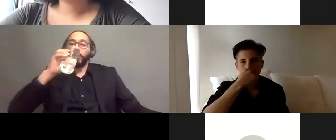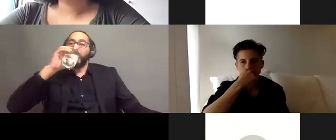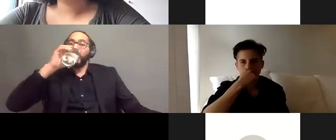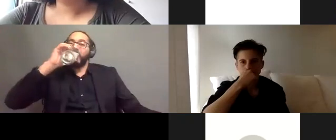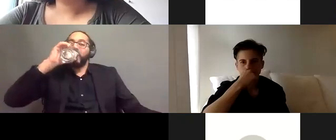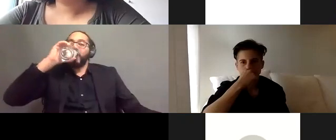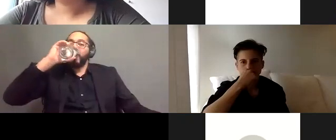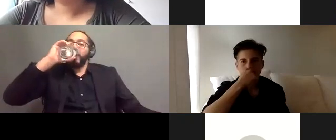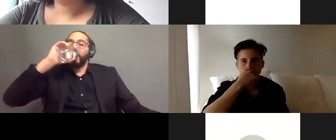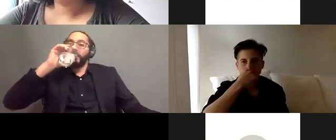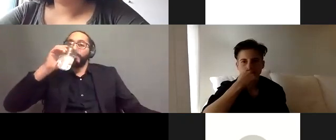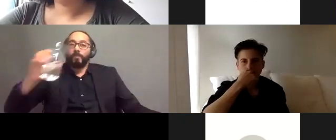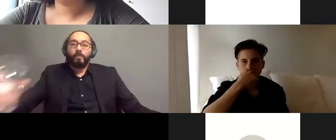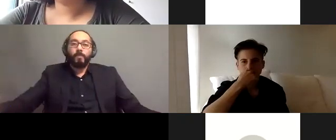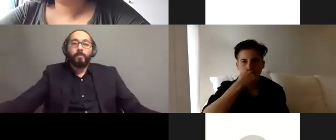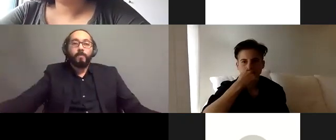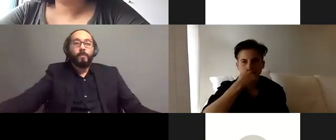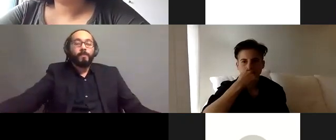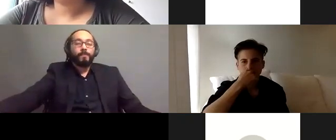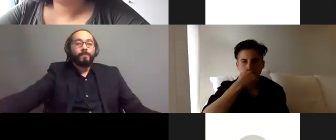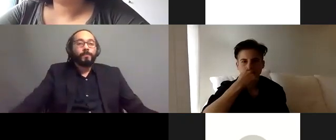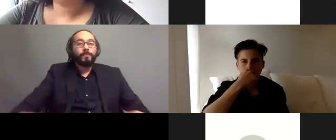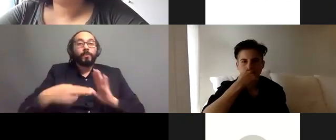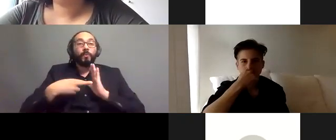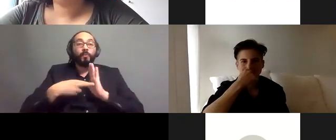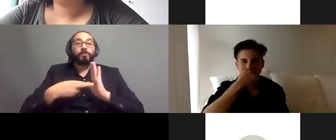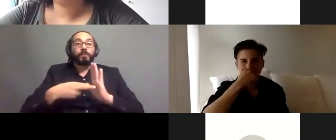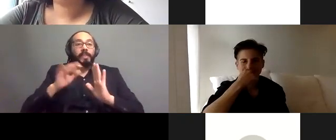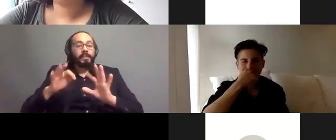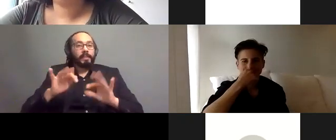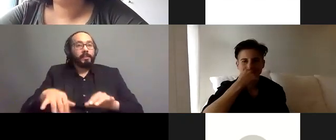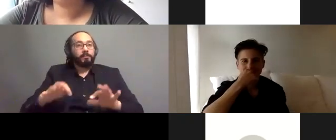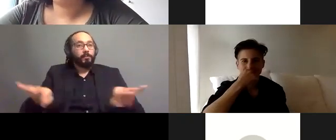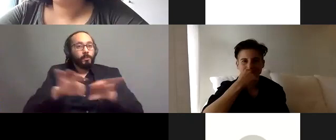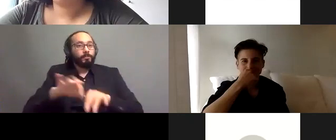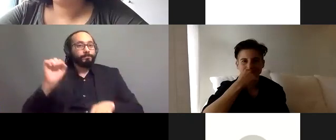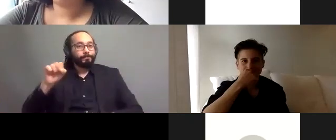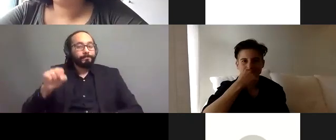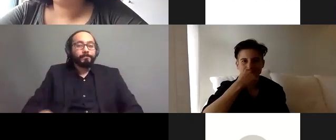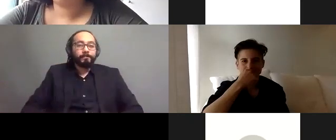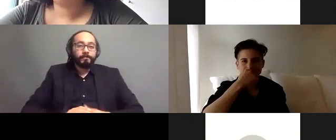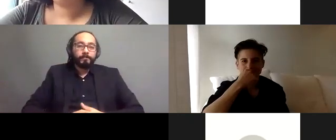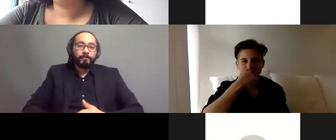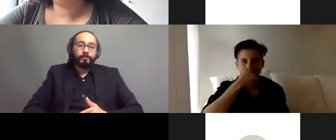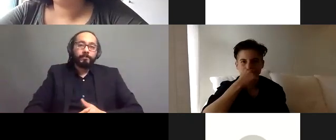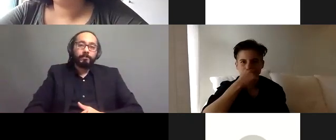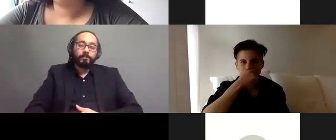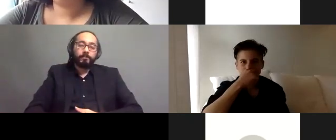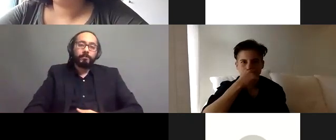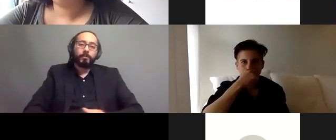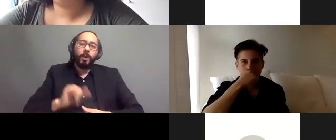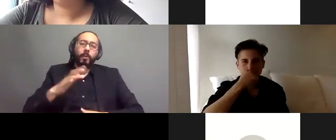Yeah. Okay. Just checking the time here. I wanted to talk about another question. We